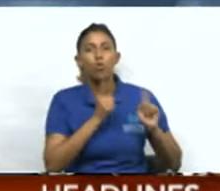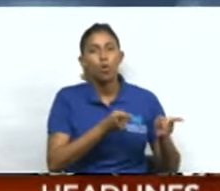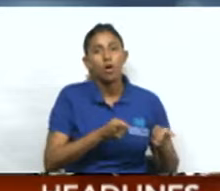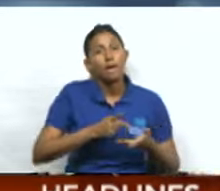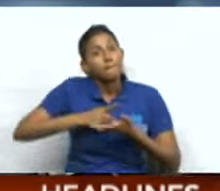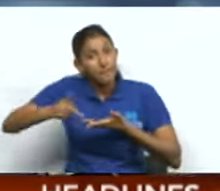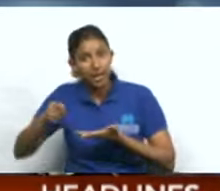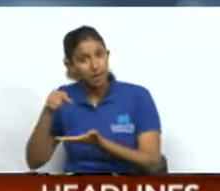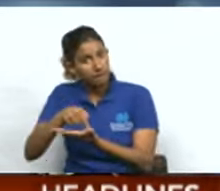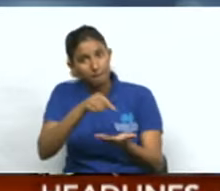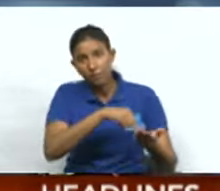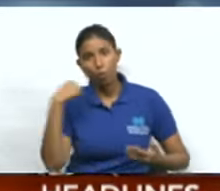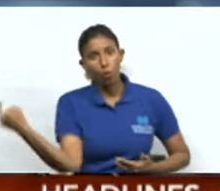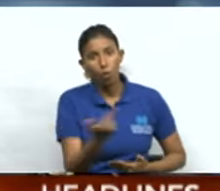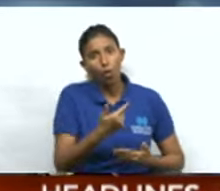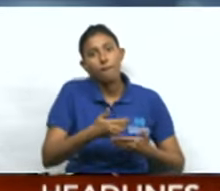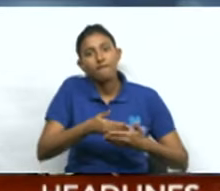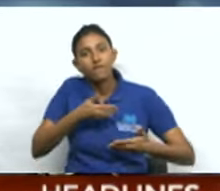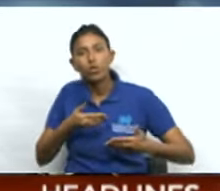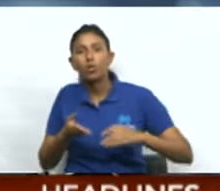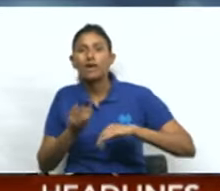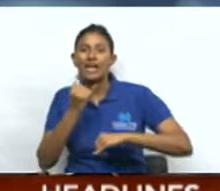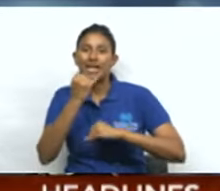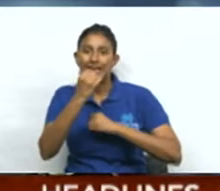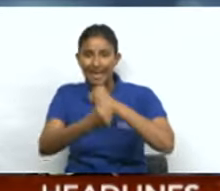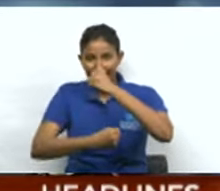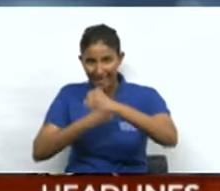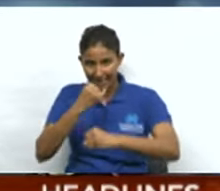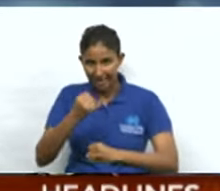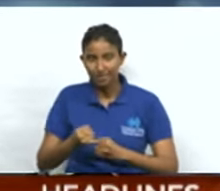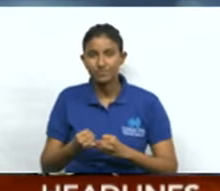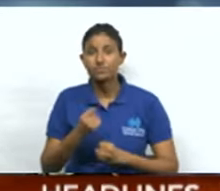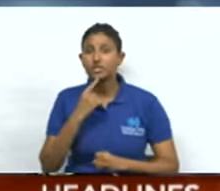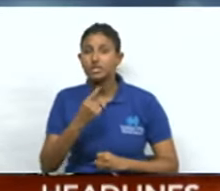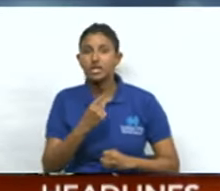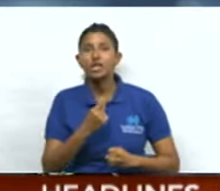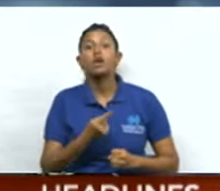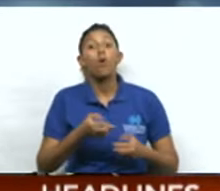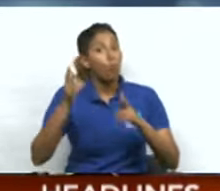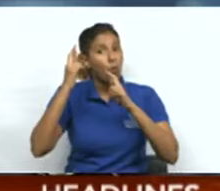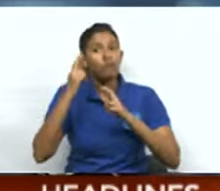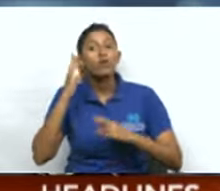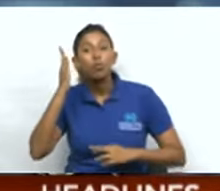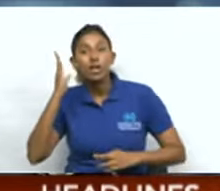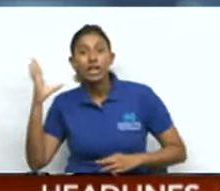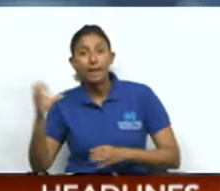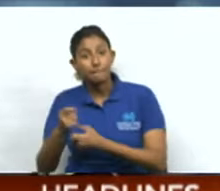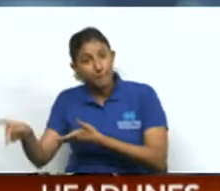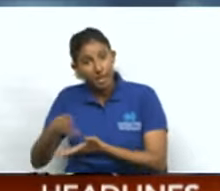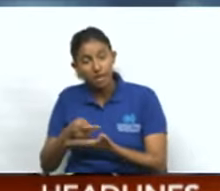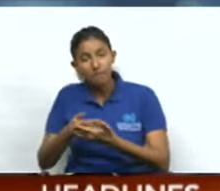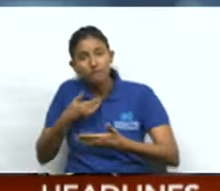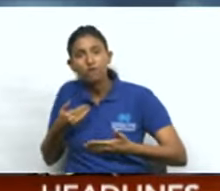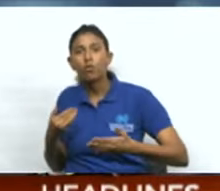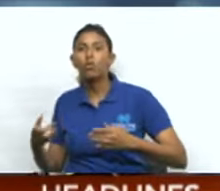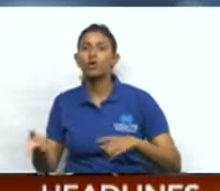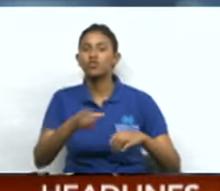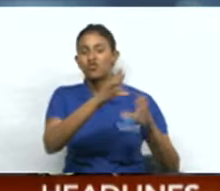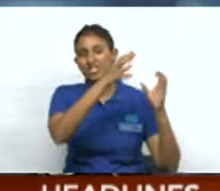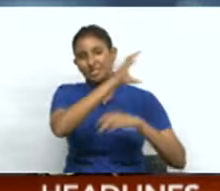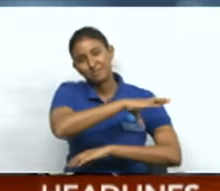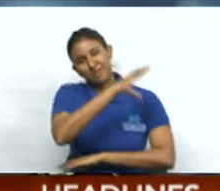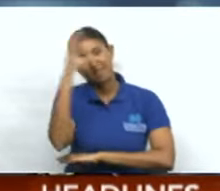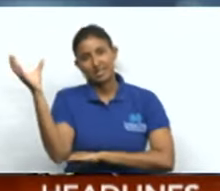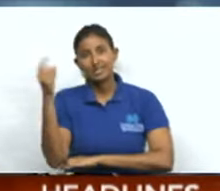protective services are tonight hopeful that they will receive their back pay in time for Christmas, following Finance Minister Colm Imbert's promise that public sector